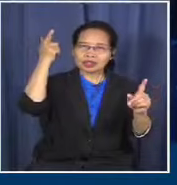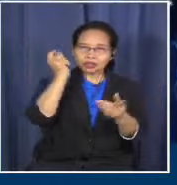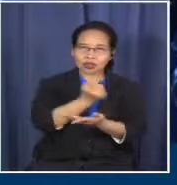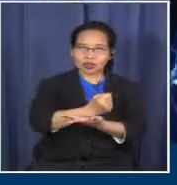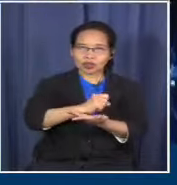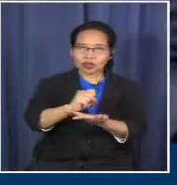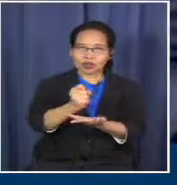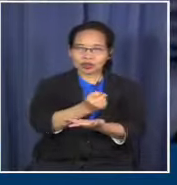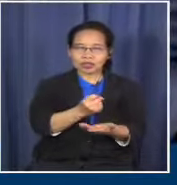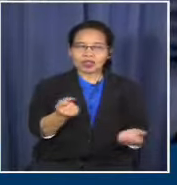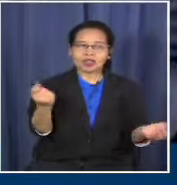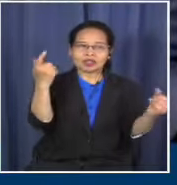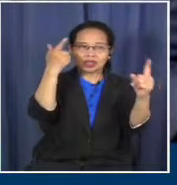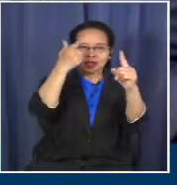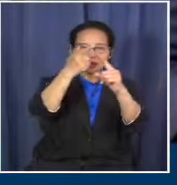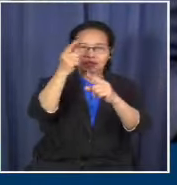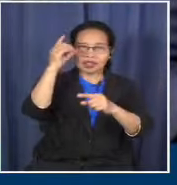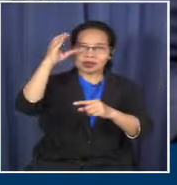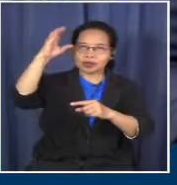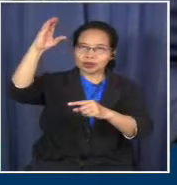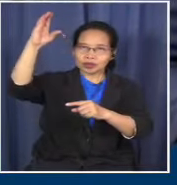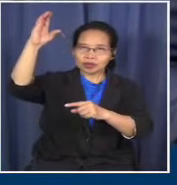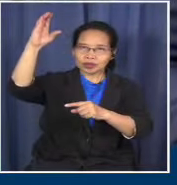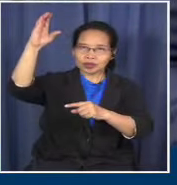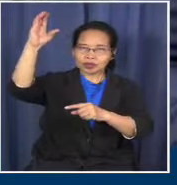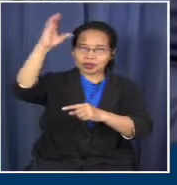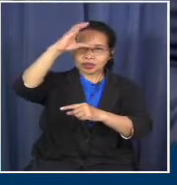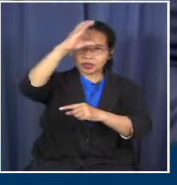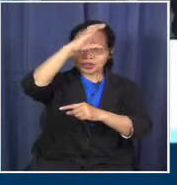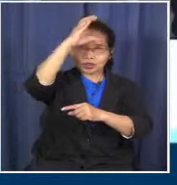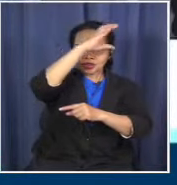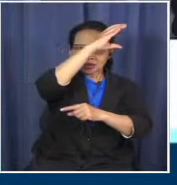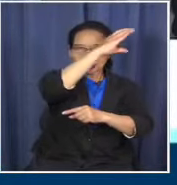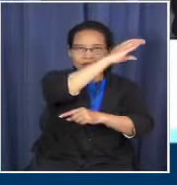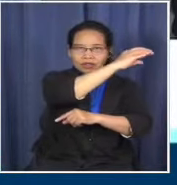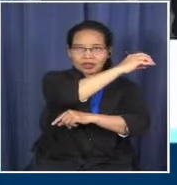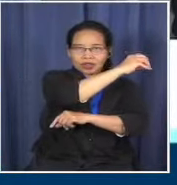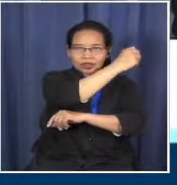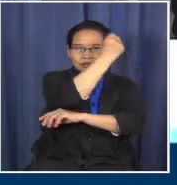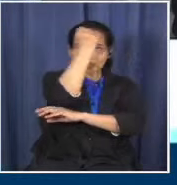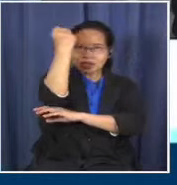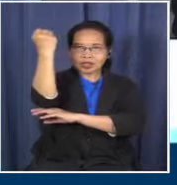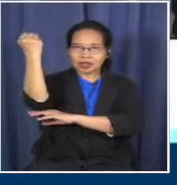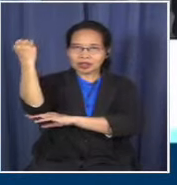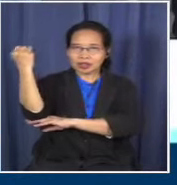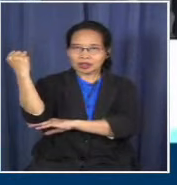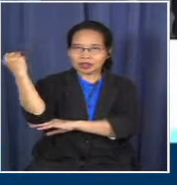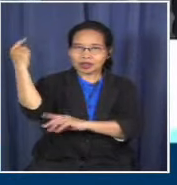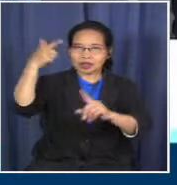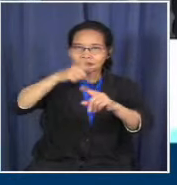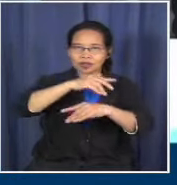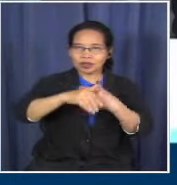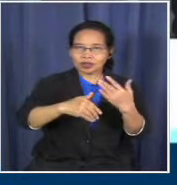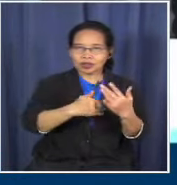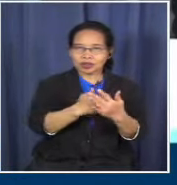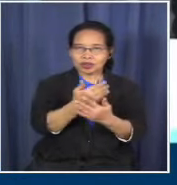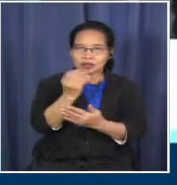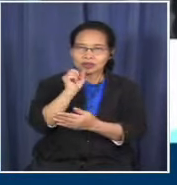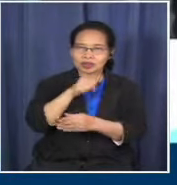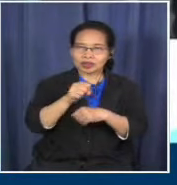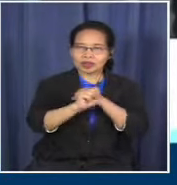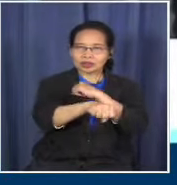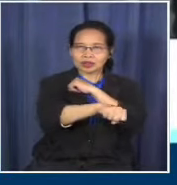Till the moon deserts the sky, till all the seas